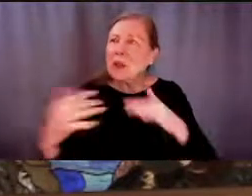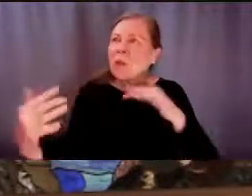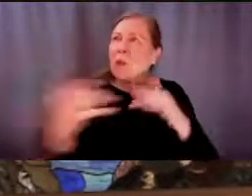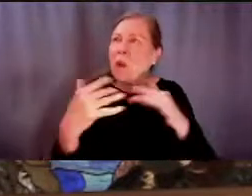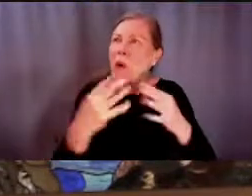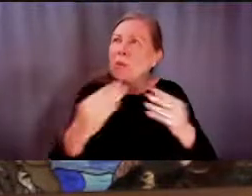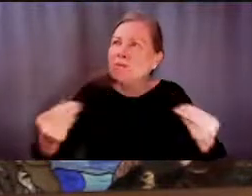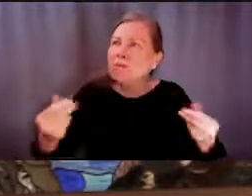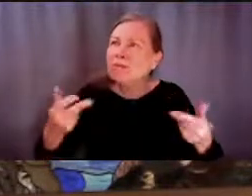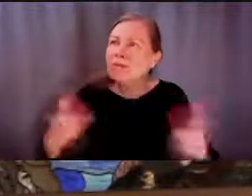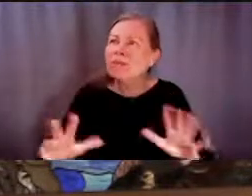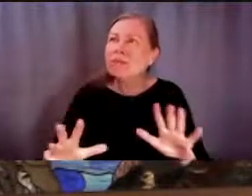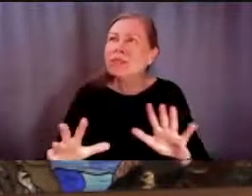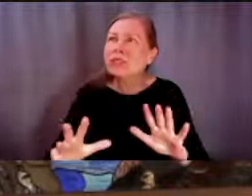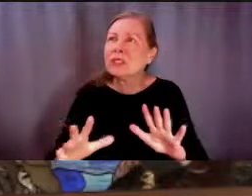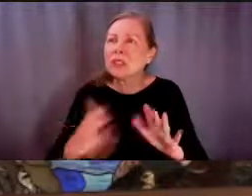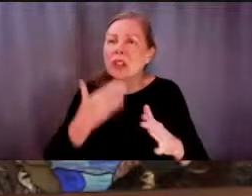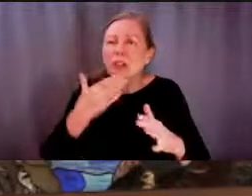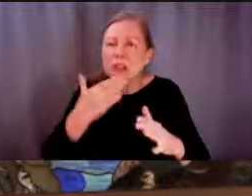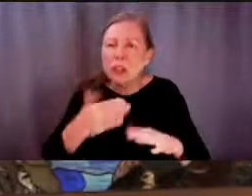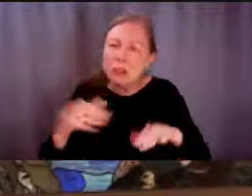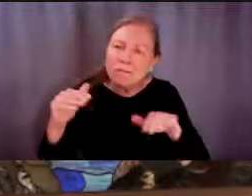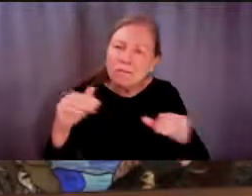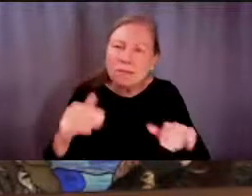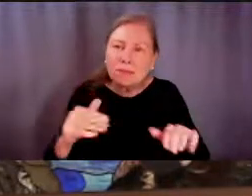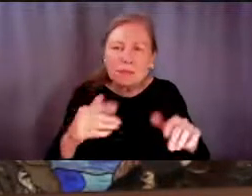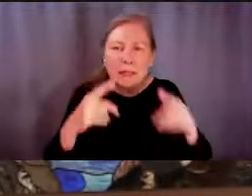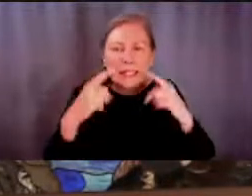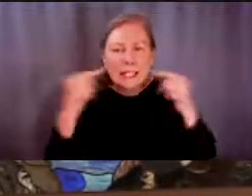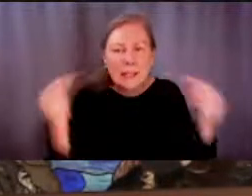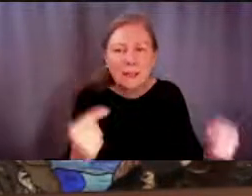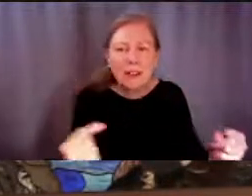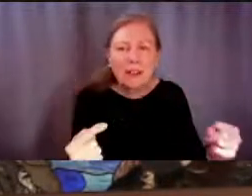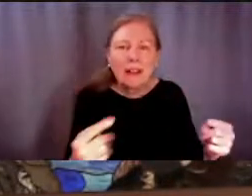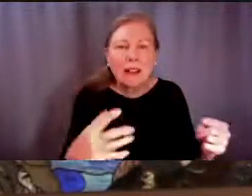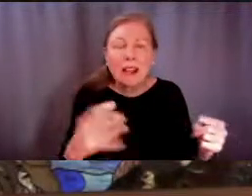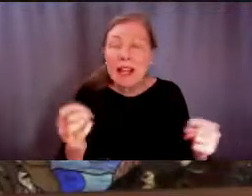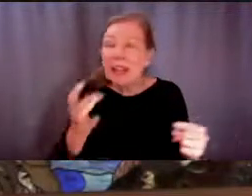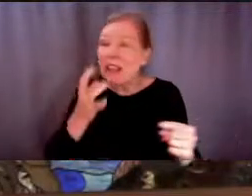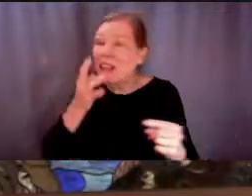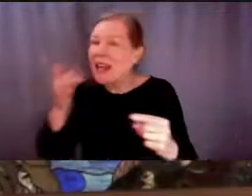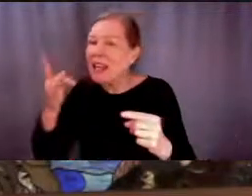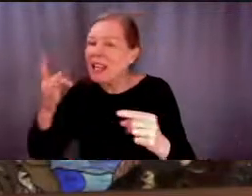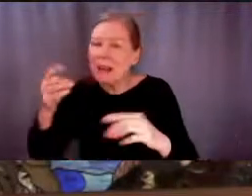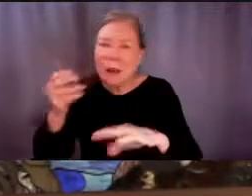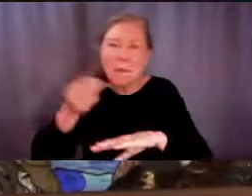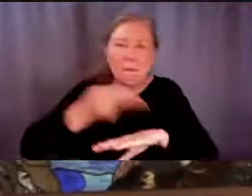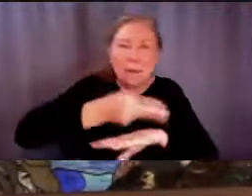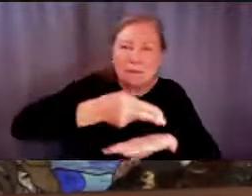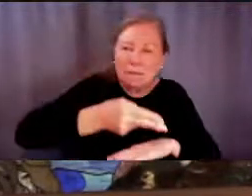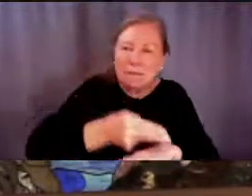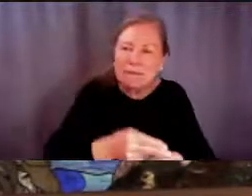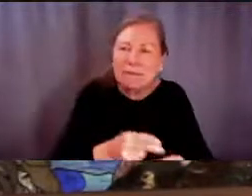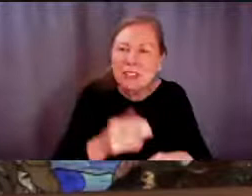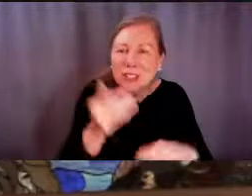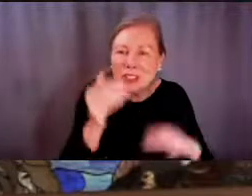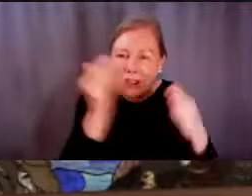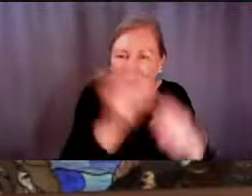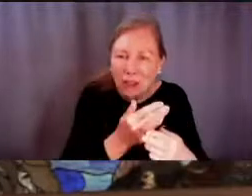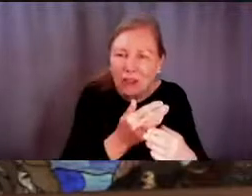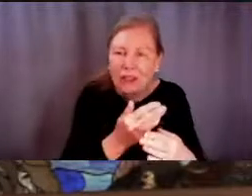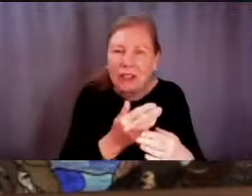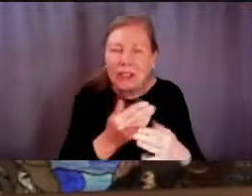for goodness to conquer evil, for the light to cast out the dark. God, so many live in